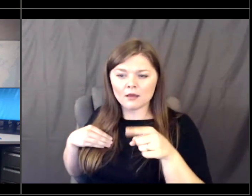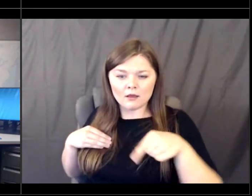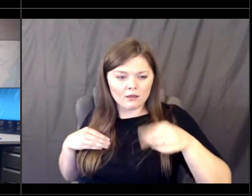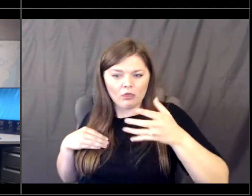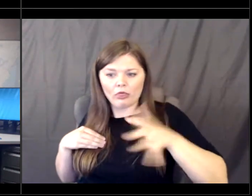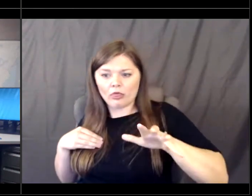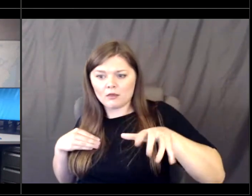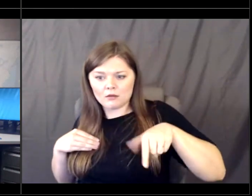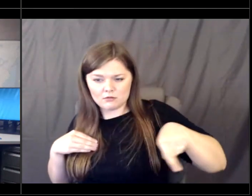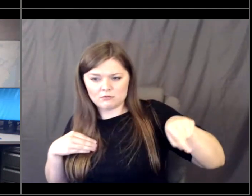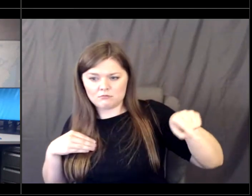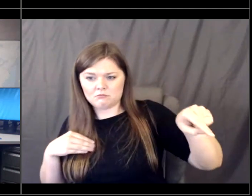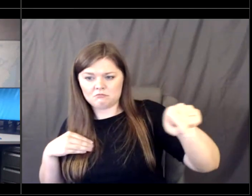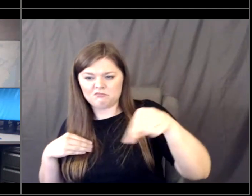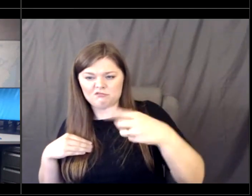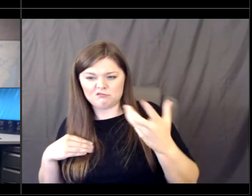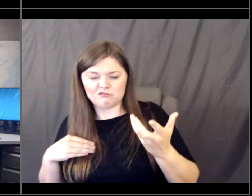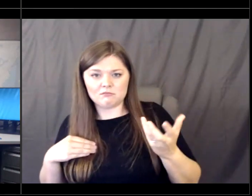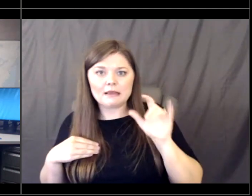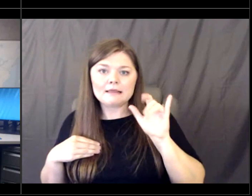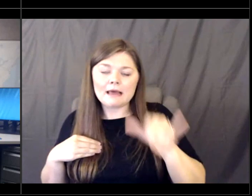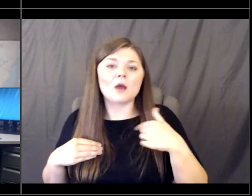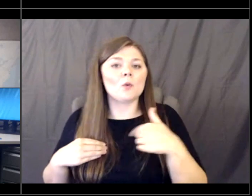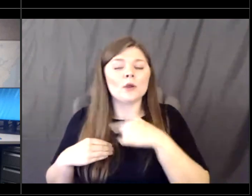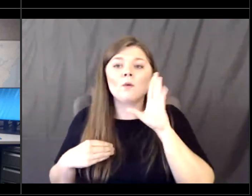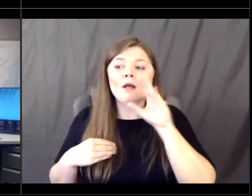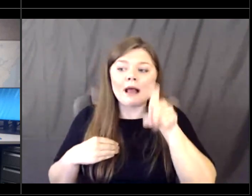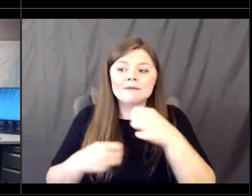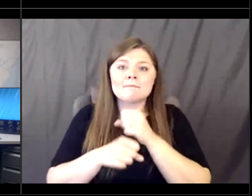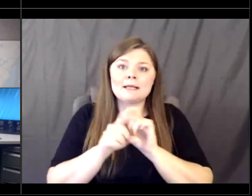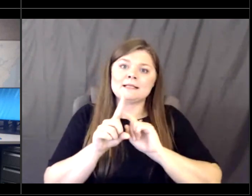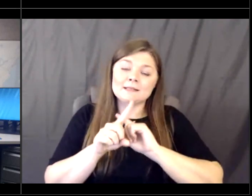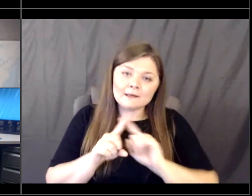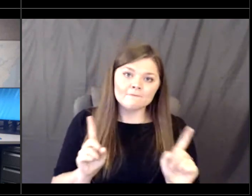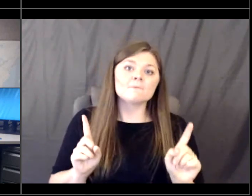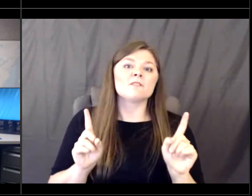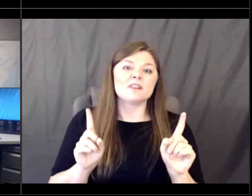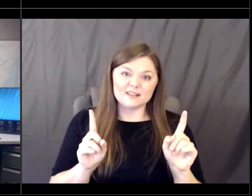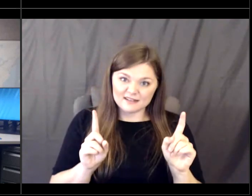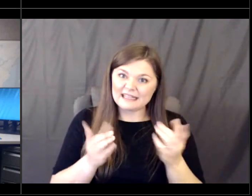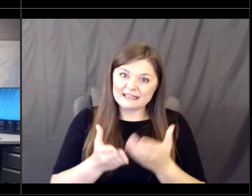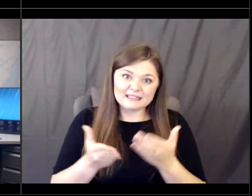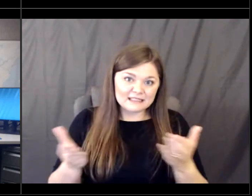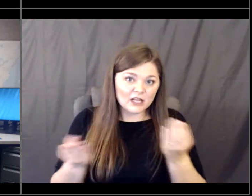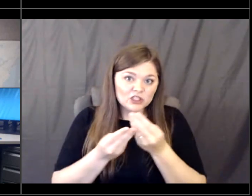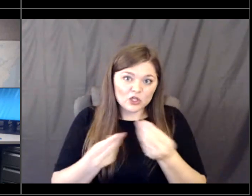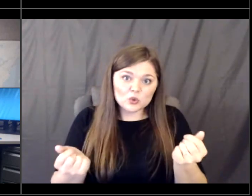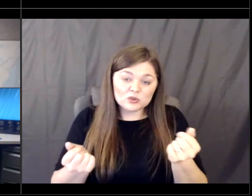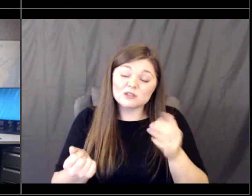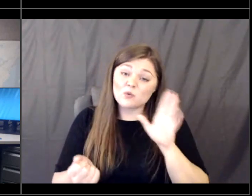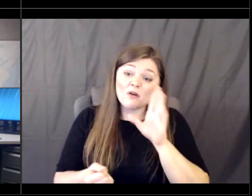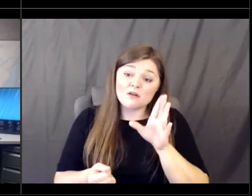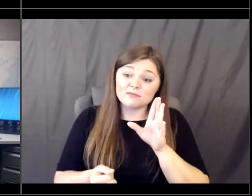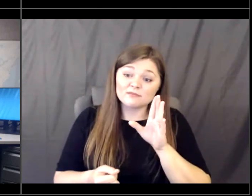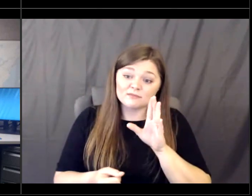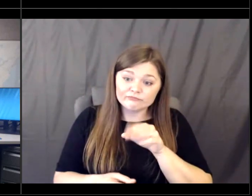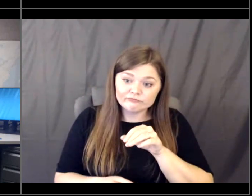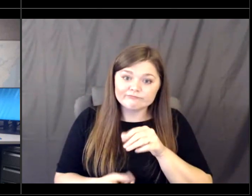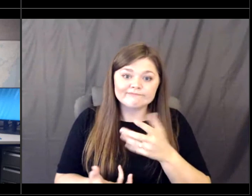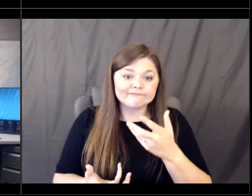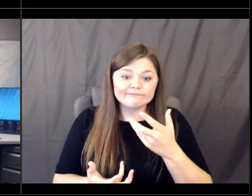fundamental distinction that you're going to have to make these different solutions, and that it's going to be kind of tough to figure out how to make them the best quality